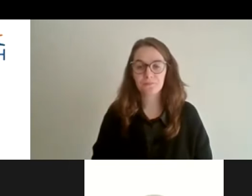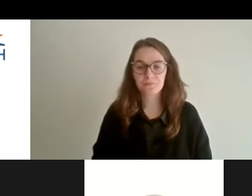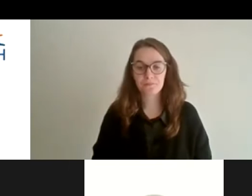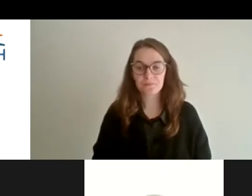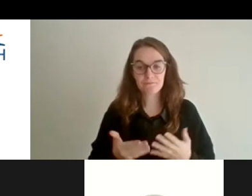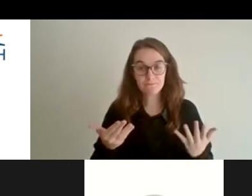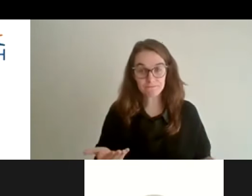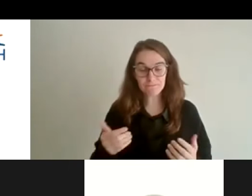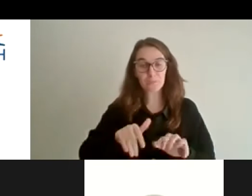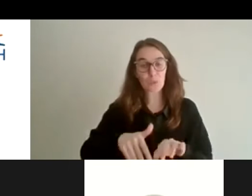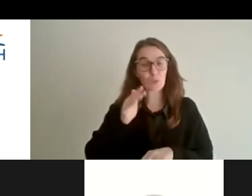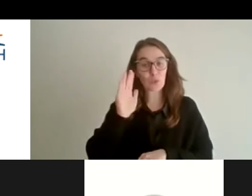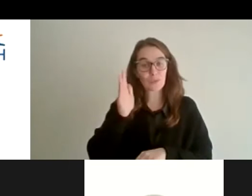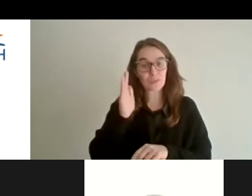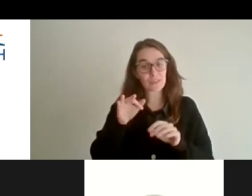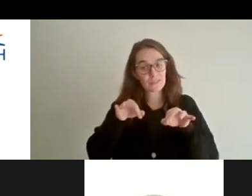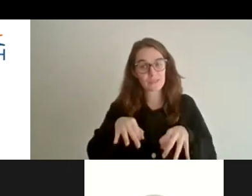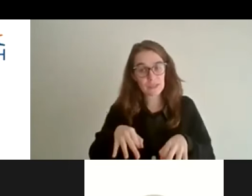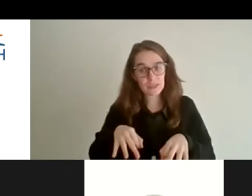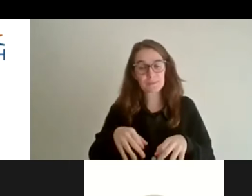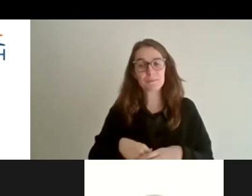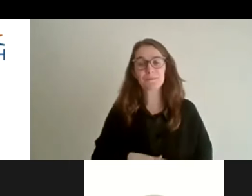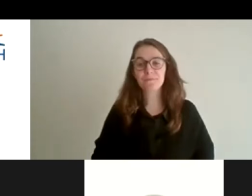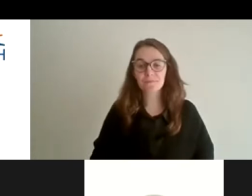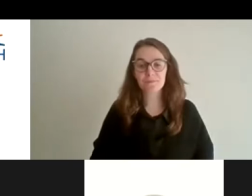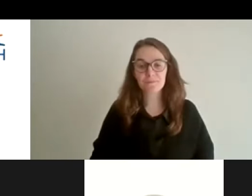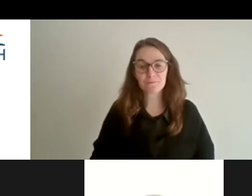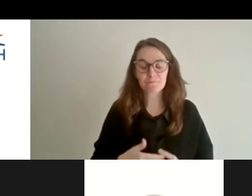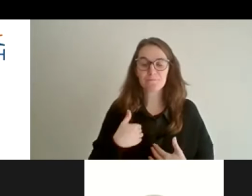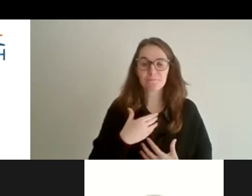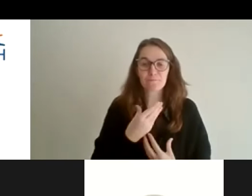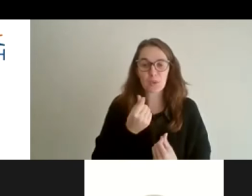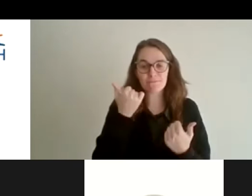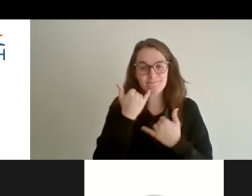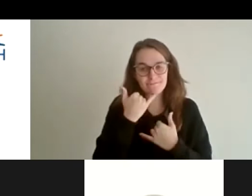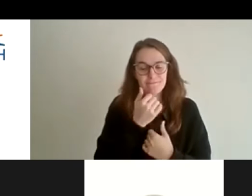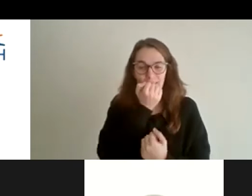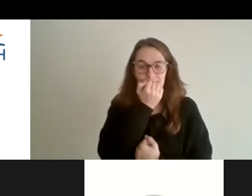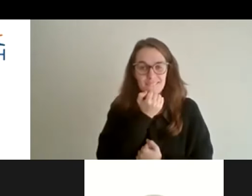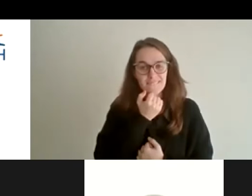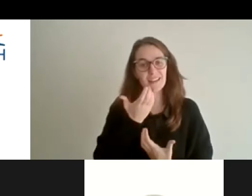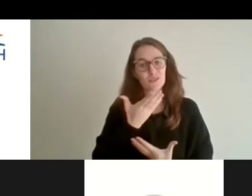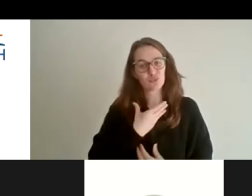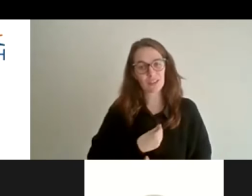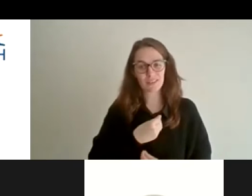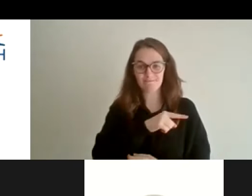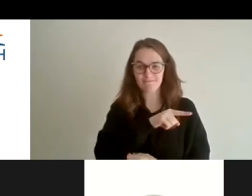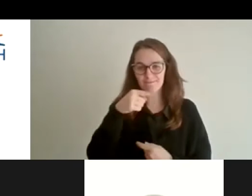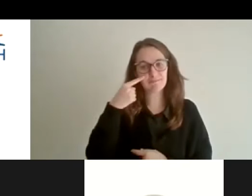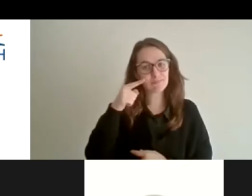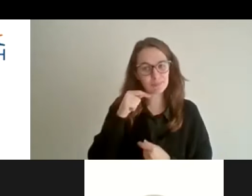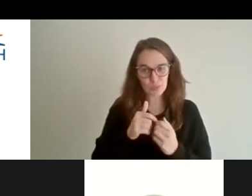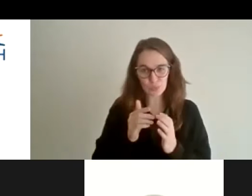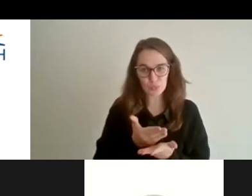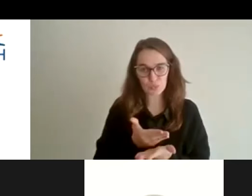end of our conference, and we are very, very happy to have had all of you here, and we are so